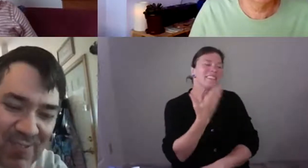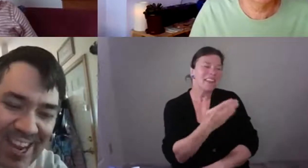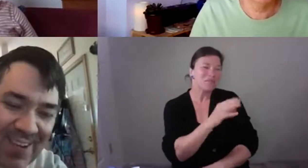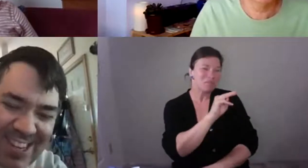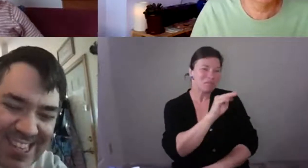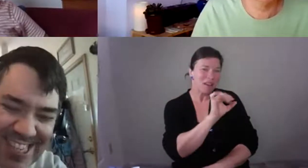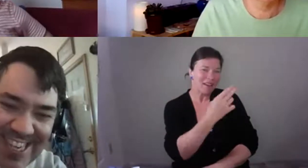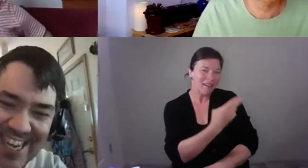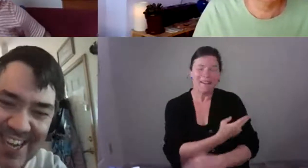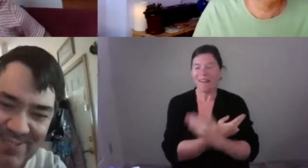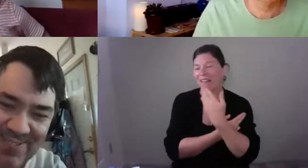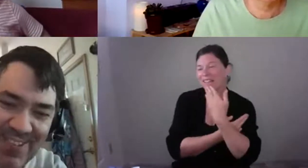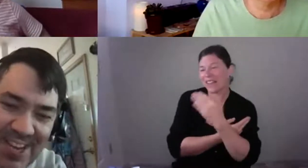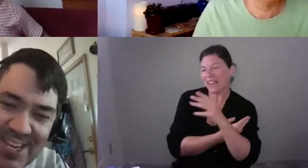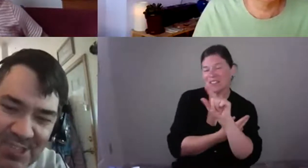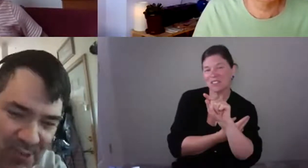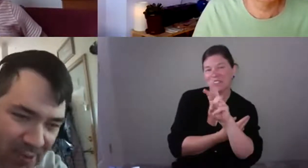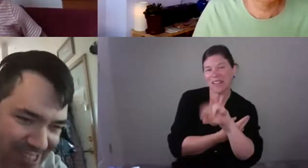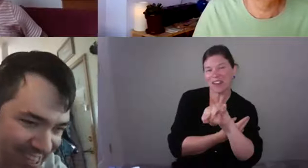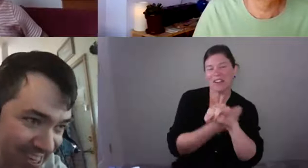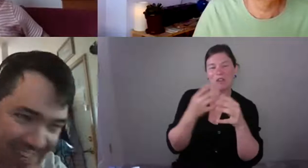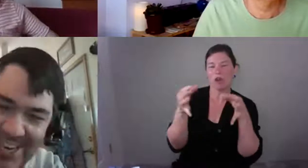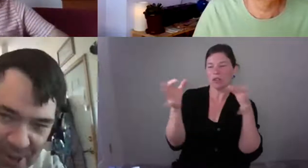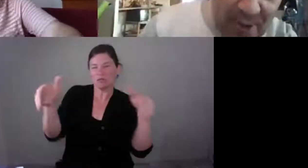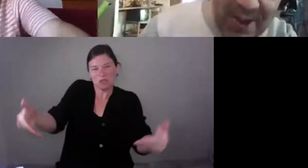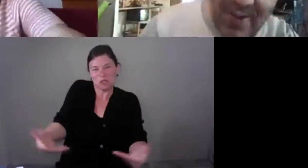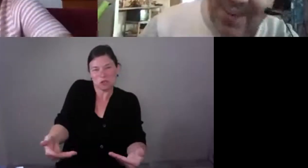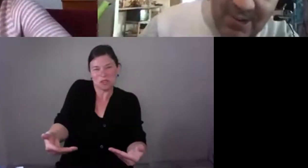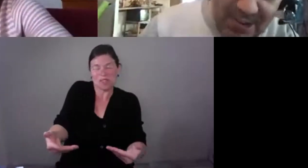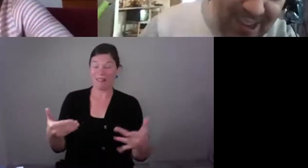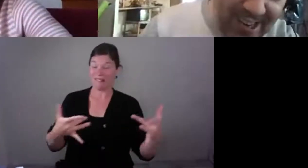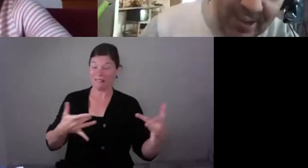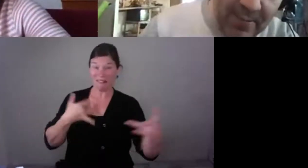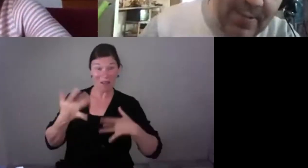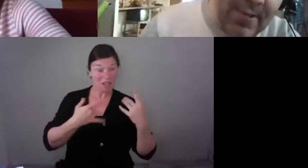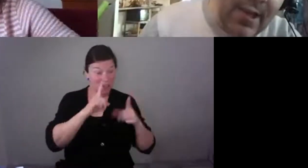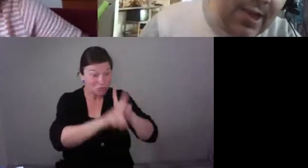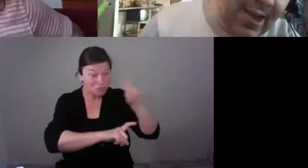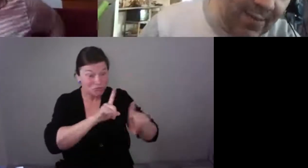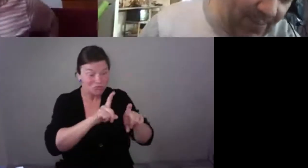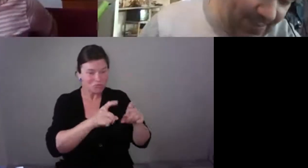for being with us today. I'm super excited to get to know you and to talk to you.